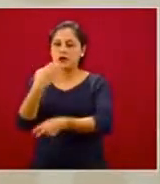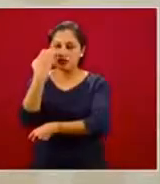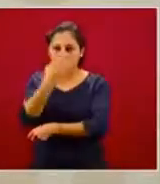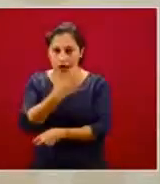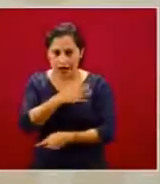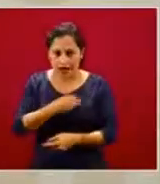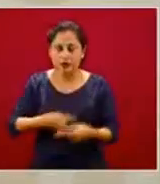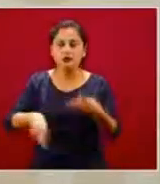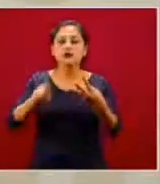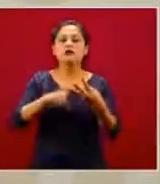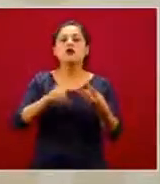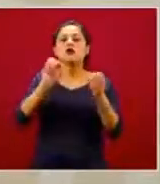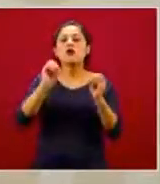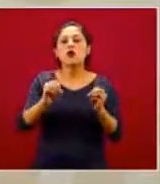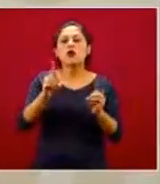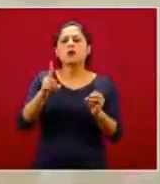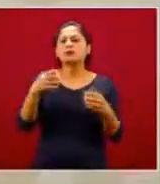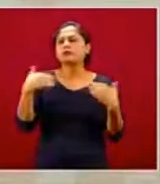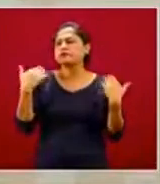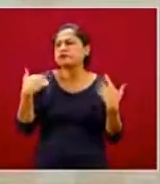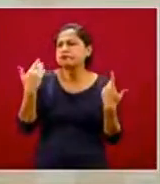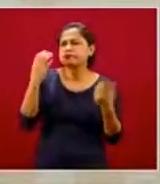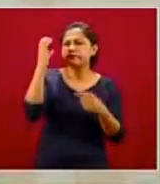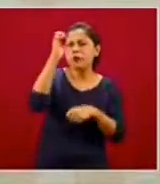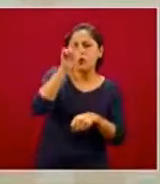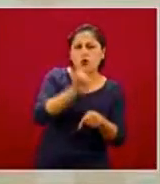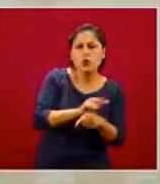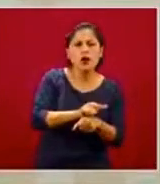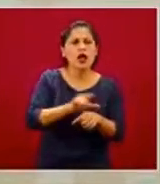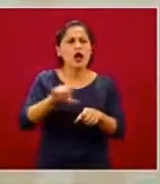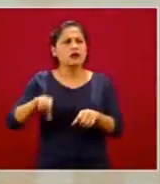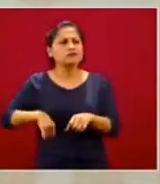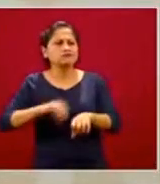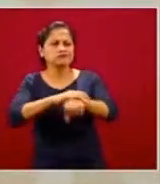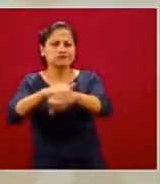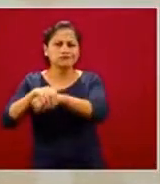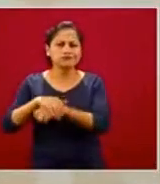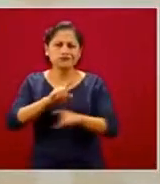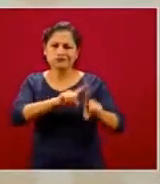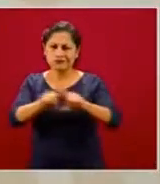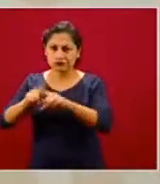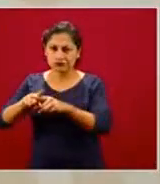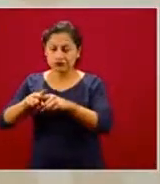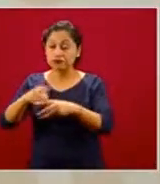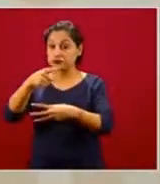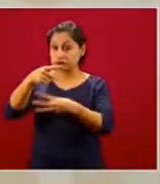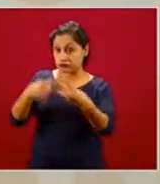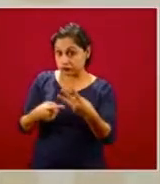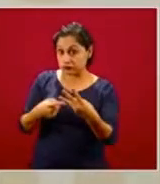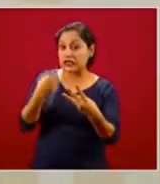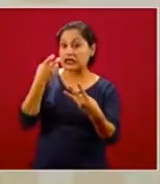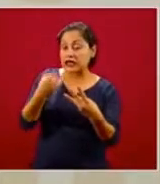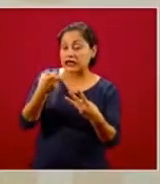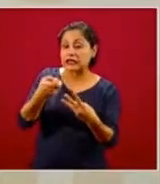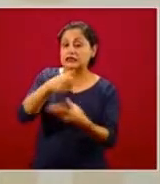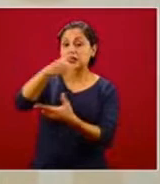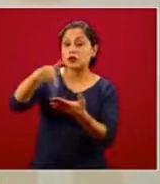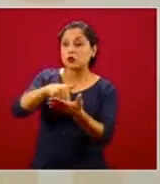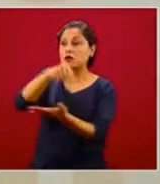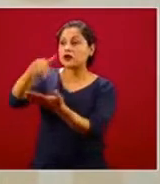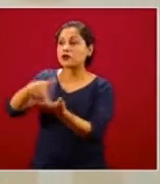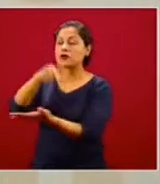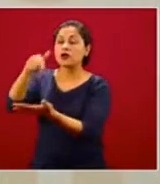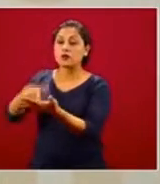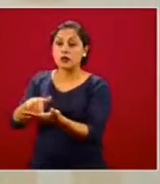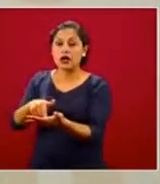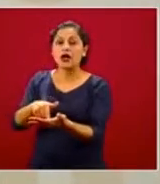en todos los school, ámbitos de la or recreación, el desarrollo because cultural, they are intelectual, enjoying some social, recreational etc. activities or social Las medidas de activities. seguridad So the sanitaria health establecidas por safety el gobierno de